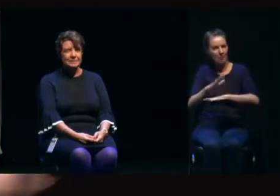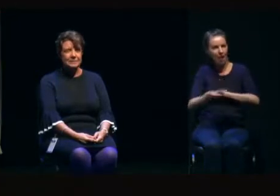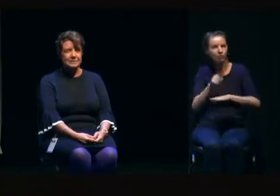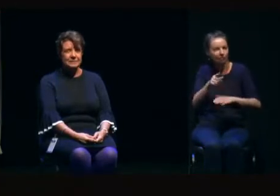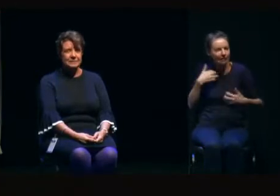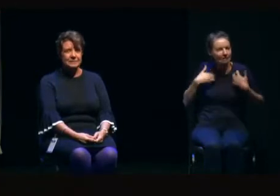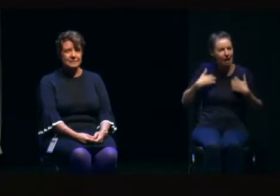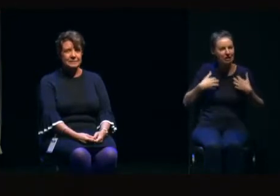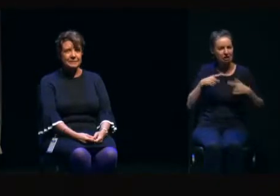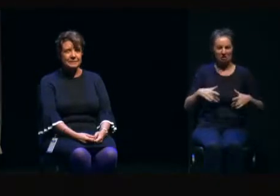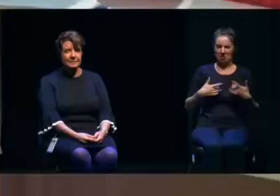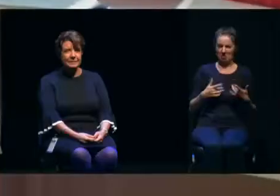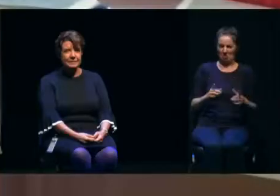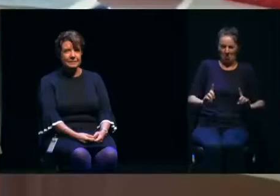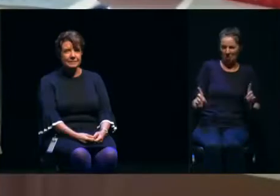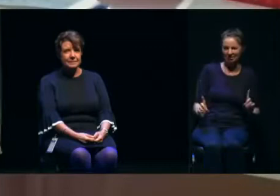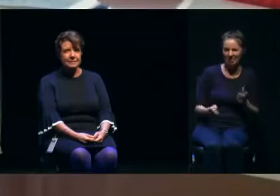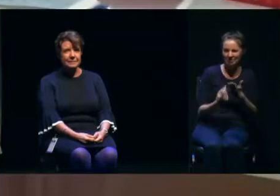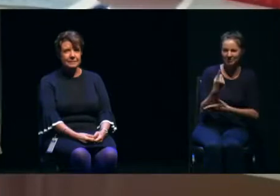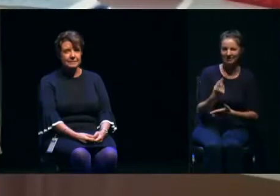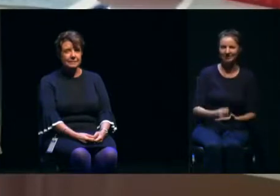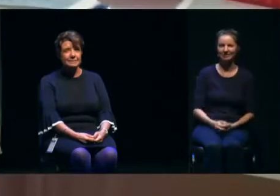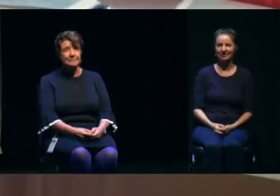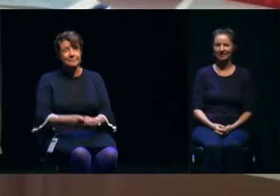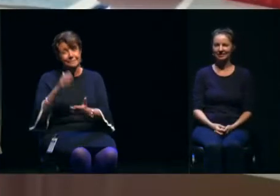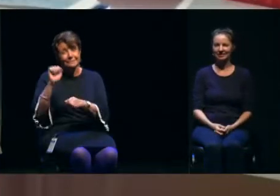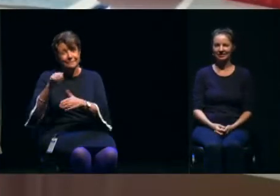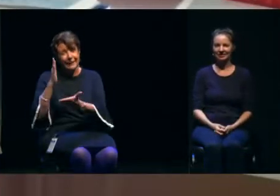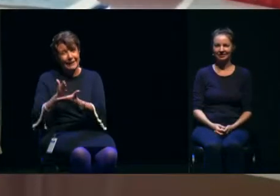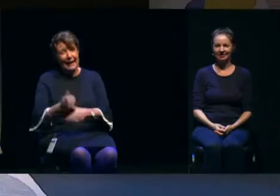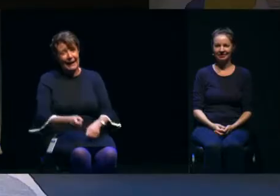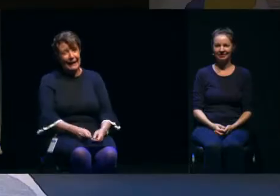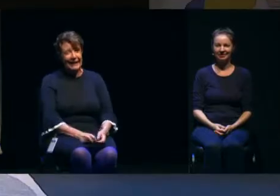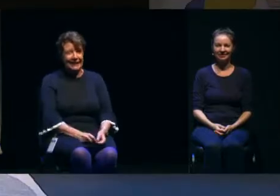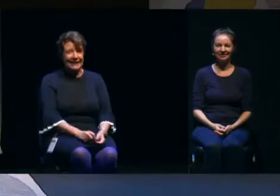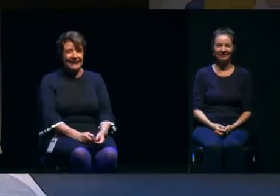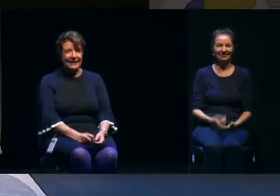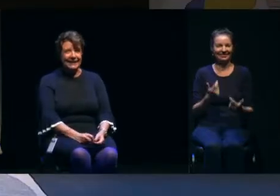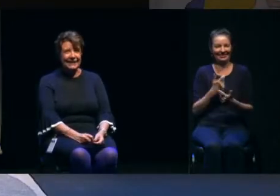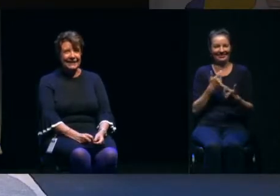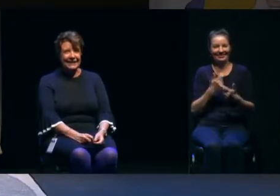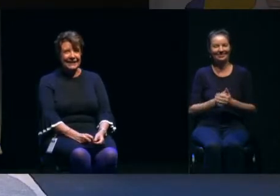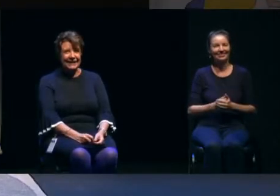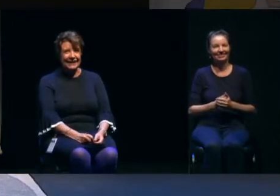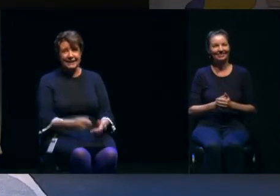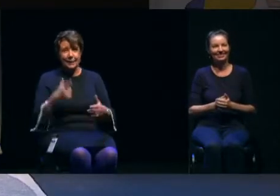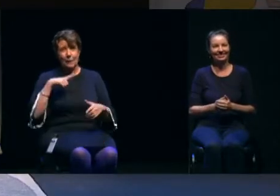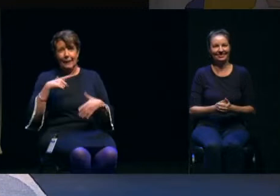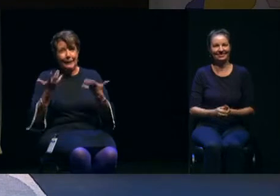on earth is going on? Yeah, exactly. That's what I said. What is this going on?